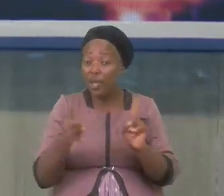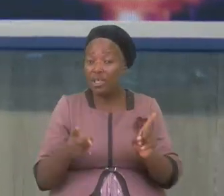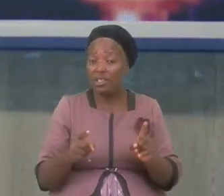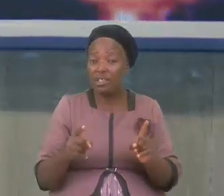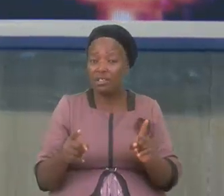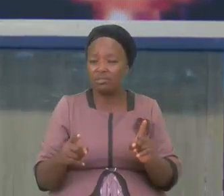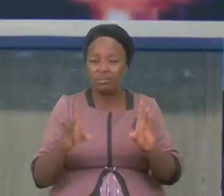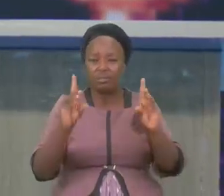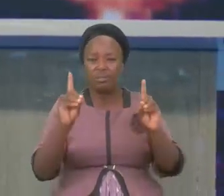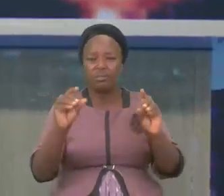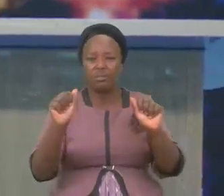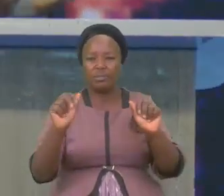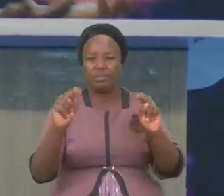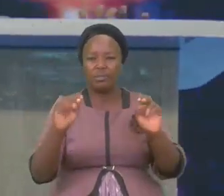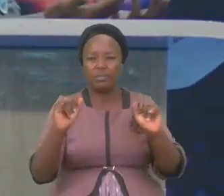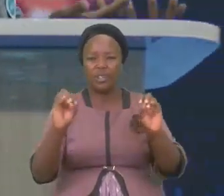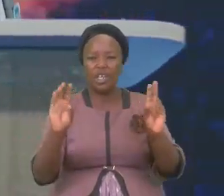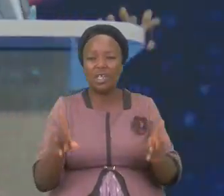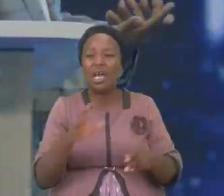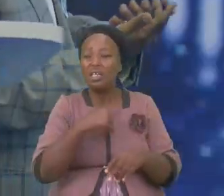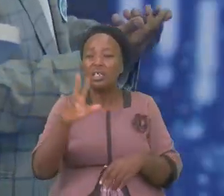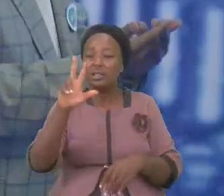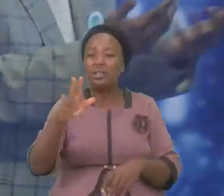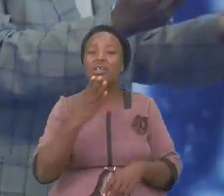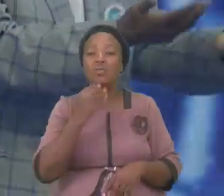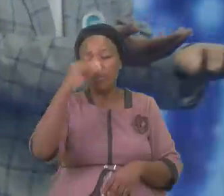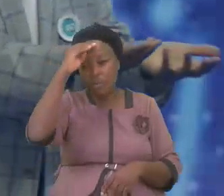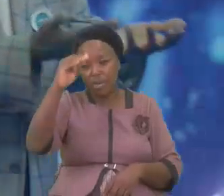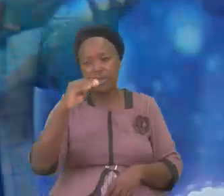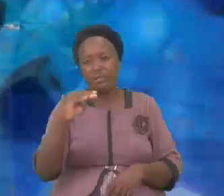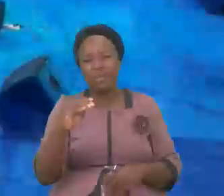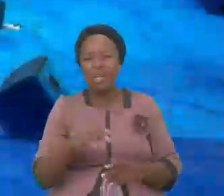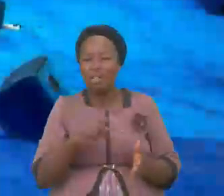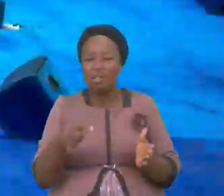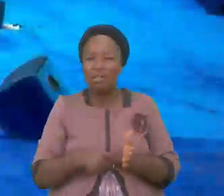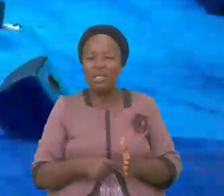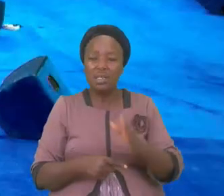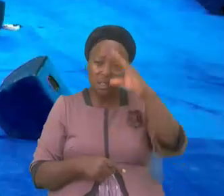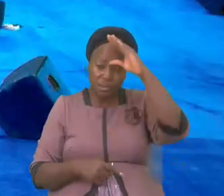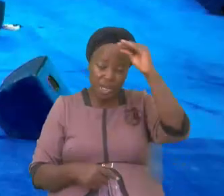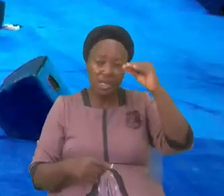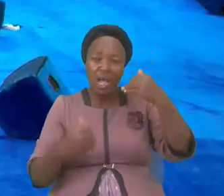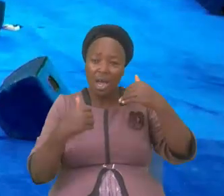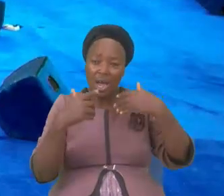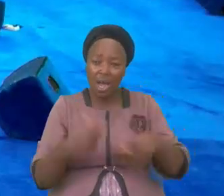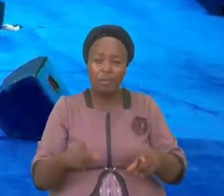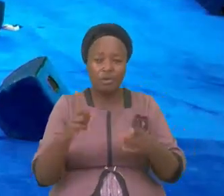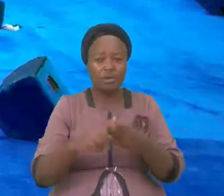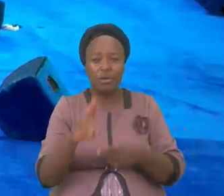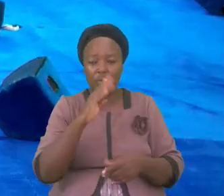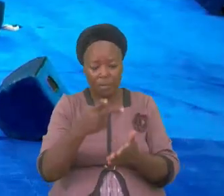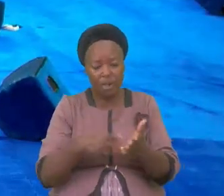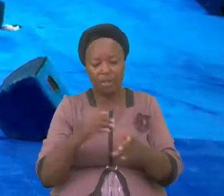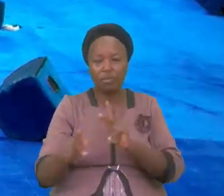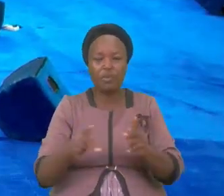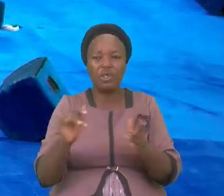Meshach, and Abednego happened to be part of the people that they took to Babylon. But